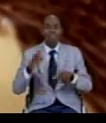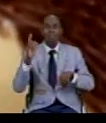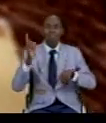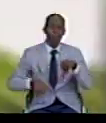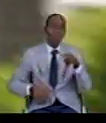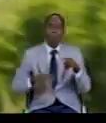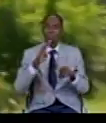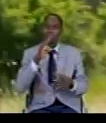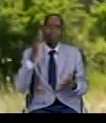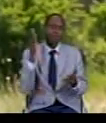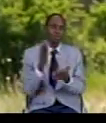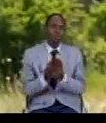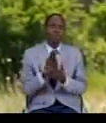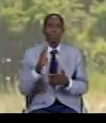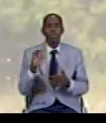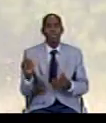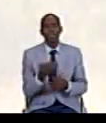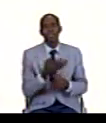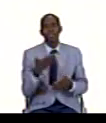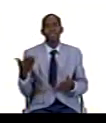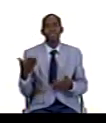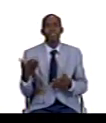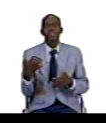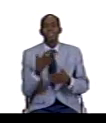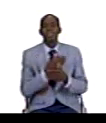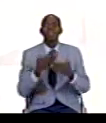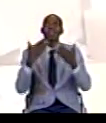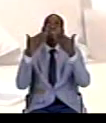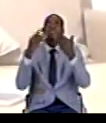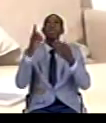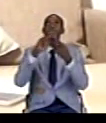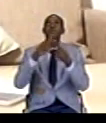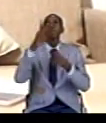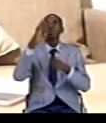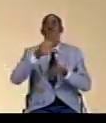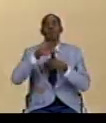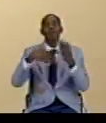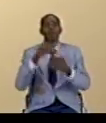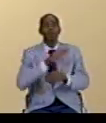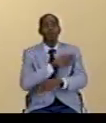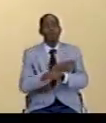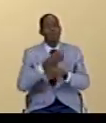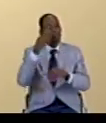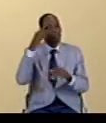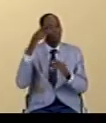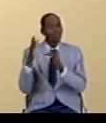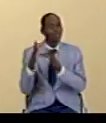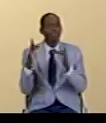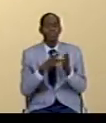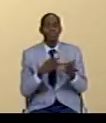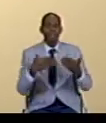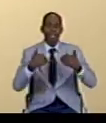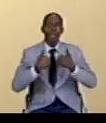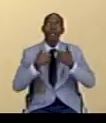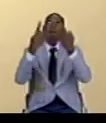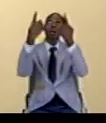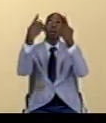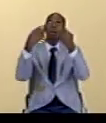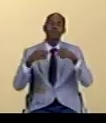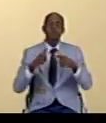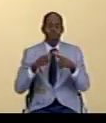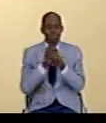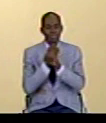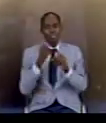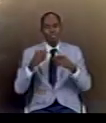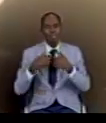by the host. And thanks to God Almighty, for Jesus has come to save the